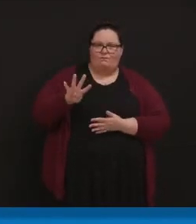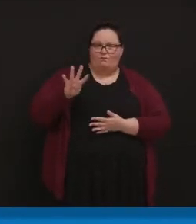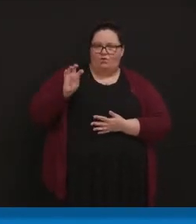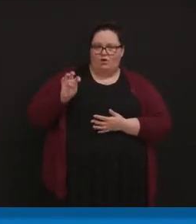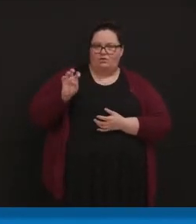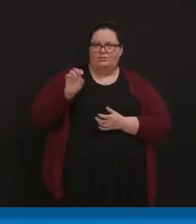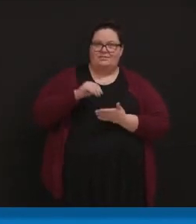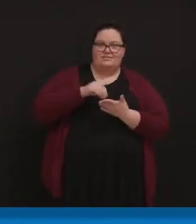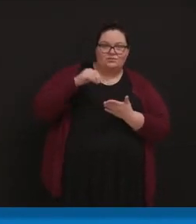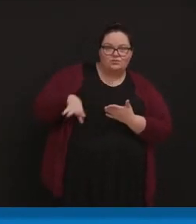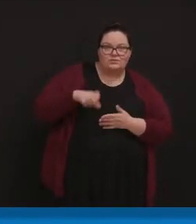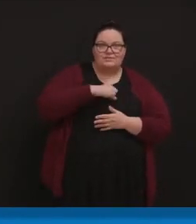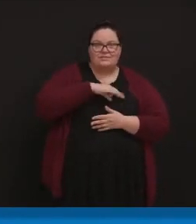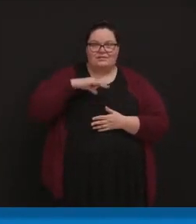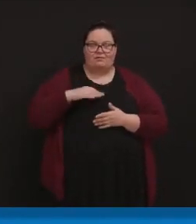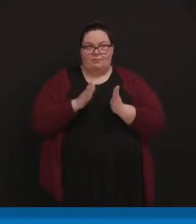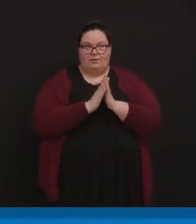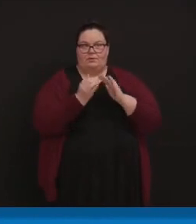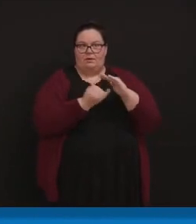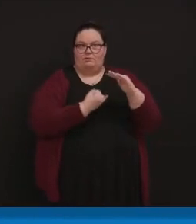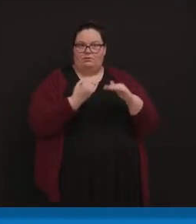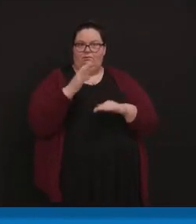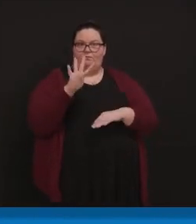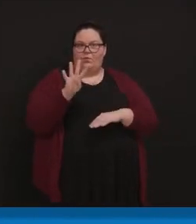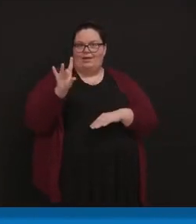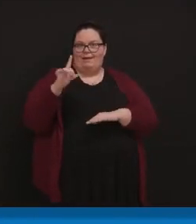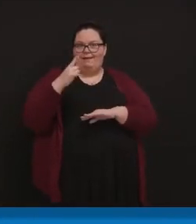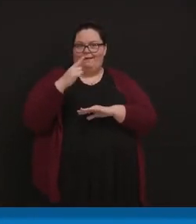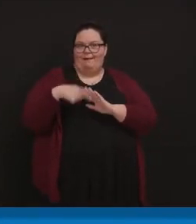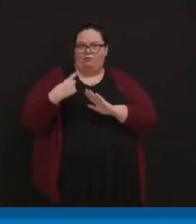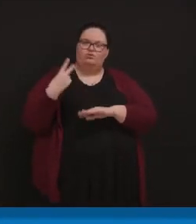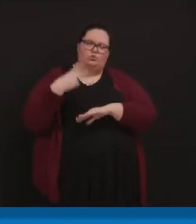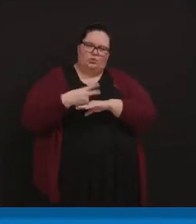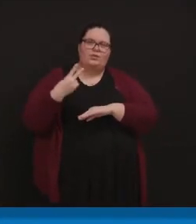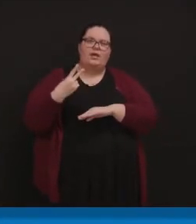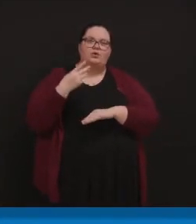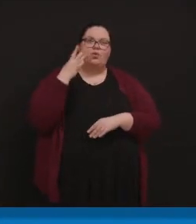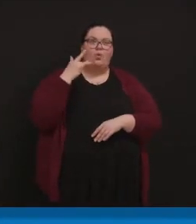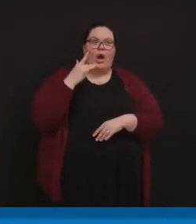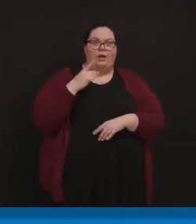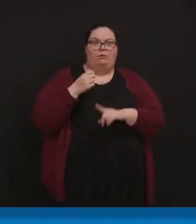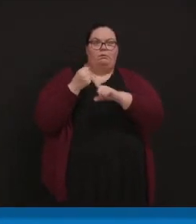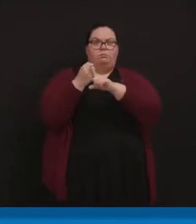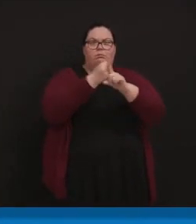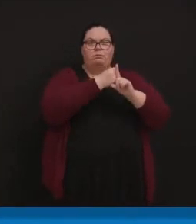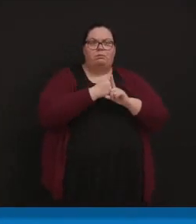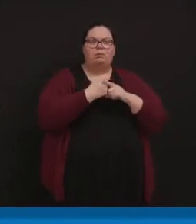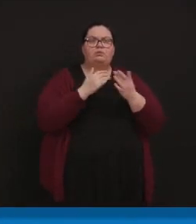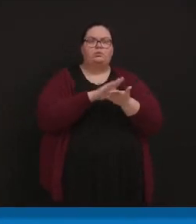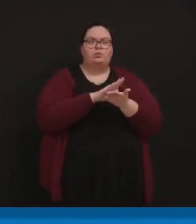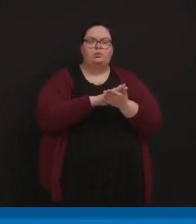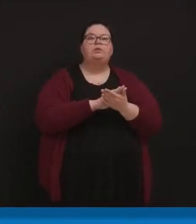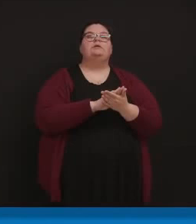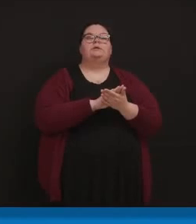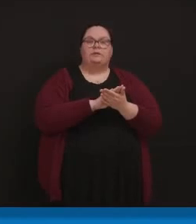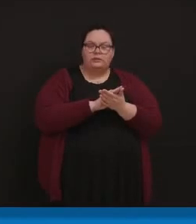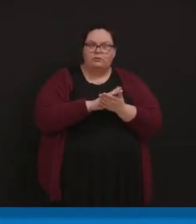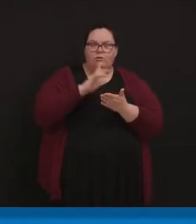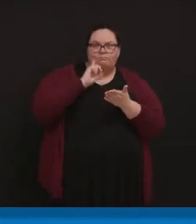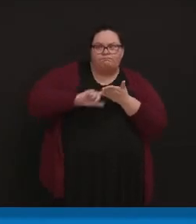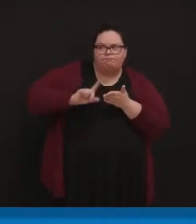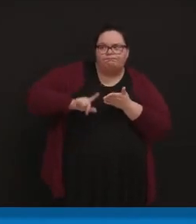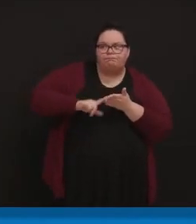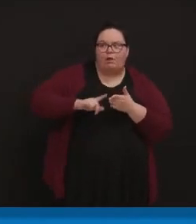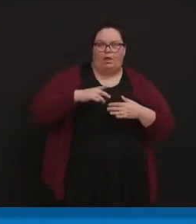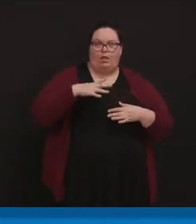staff and students who were asked to isolate for 48 hours as a result of those 4 cases in the Woodstock schools. So